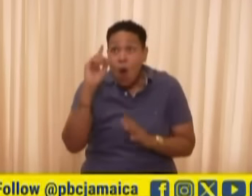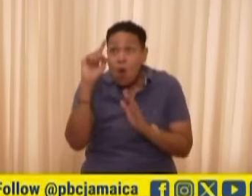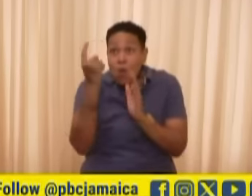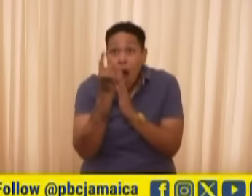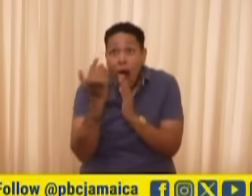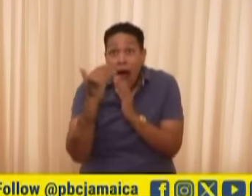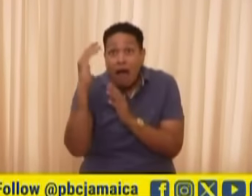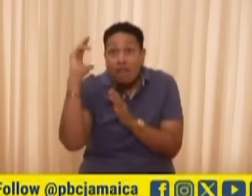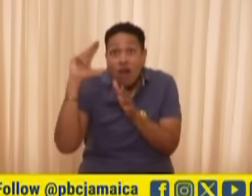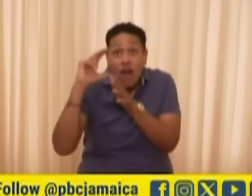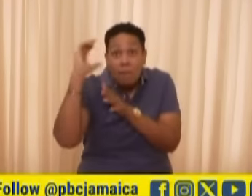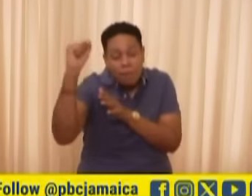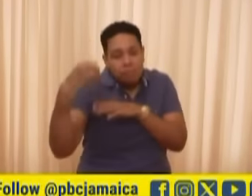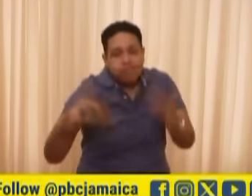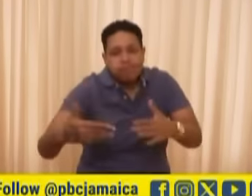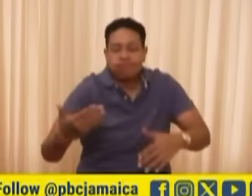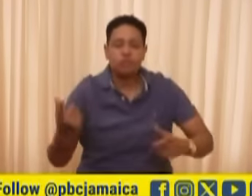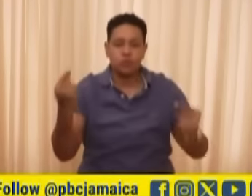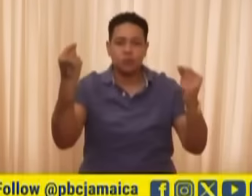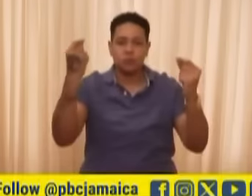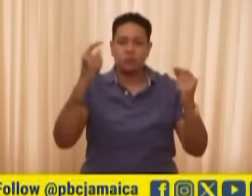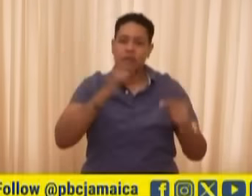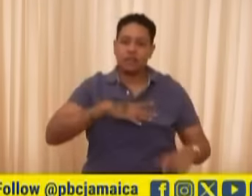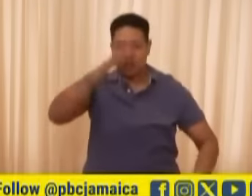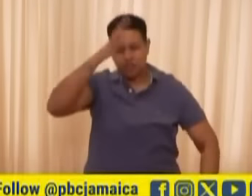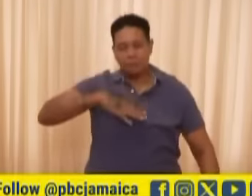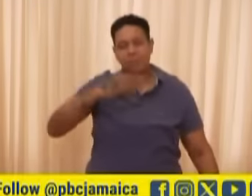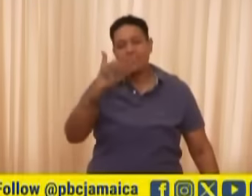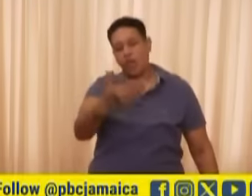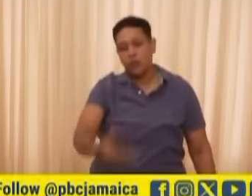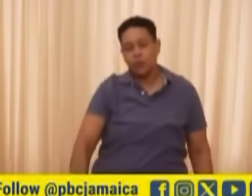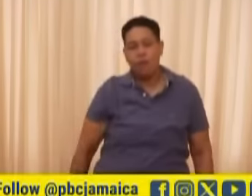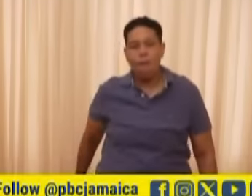hurricane. Ladies and gentlemen, thank you.